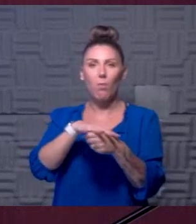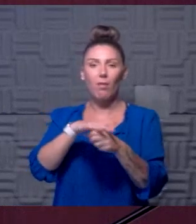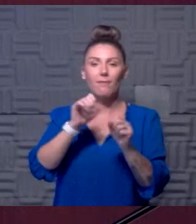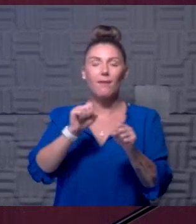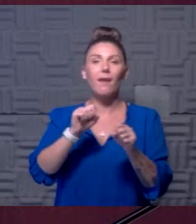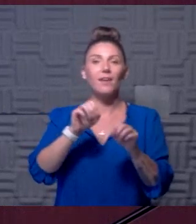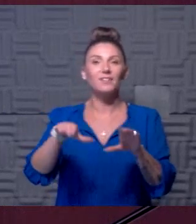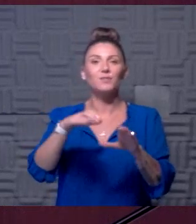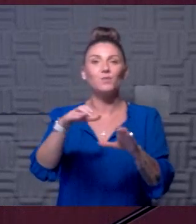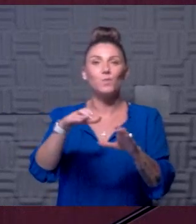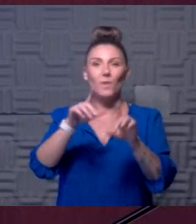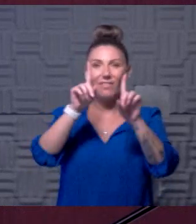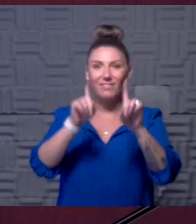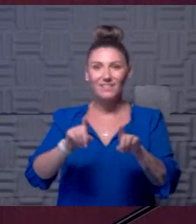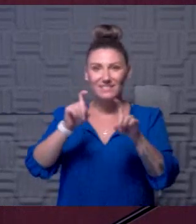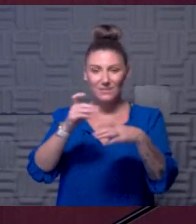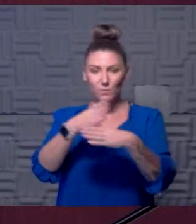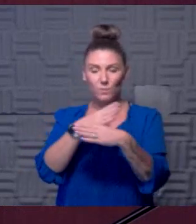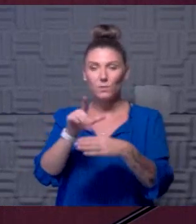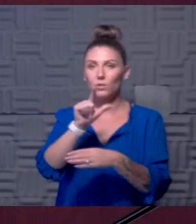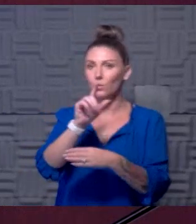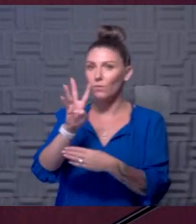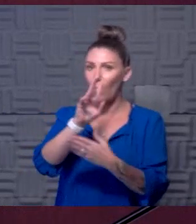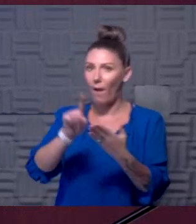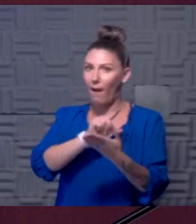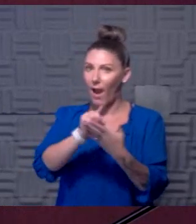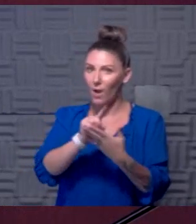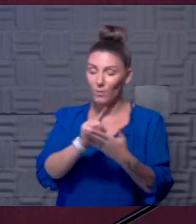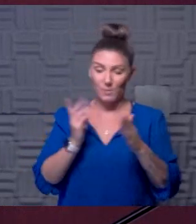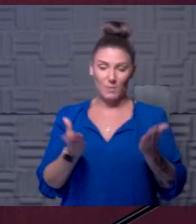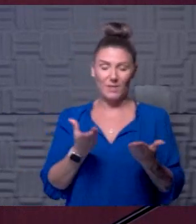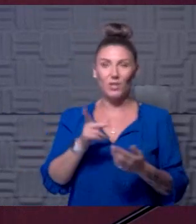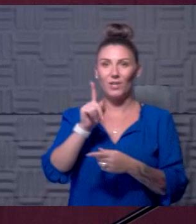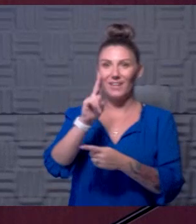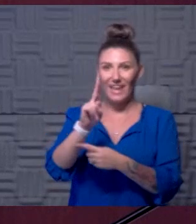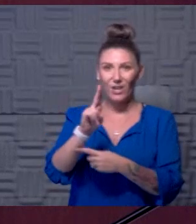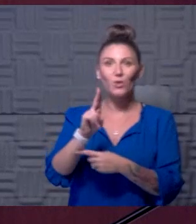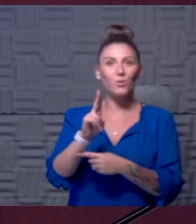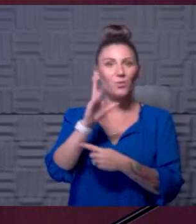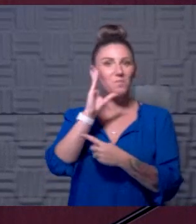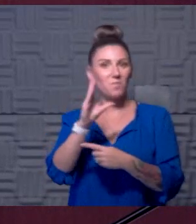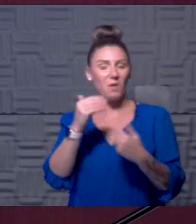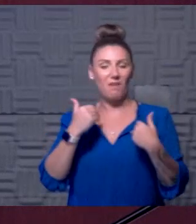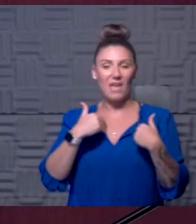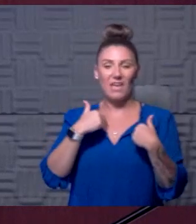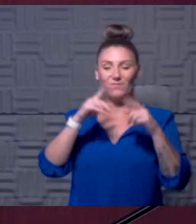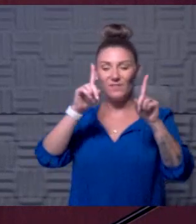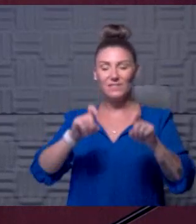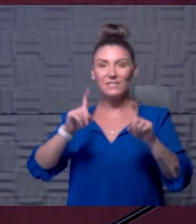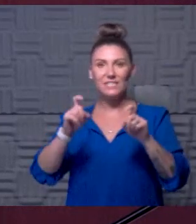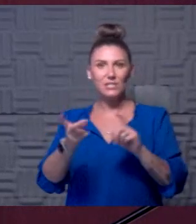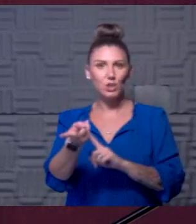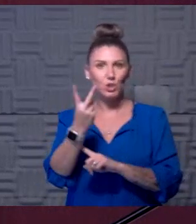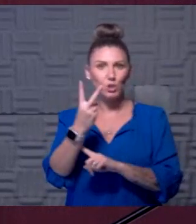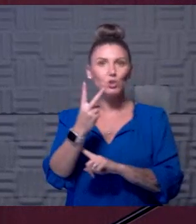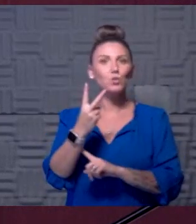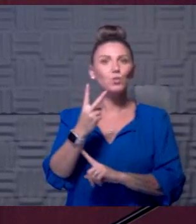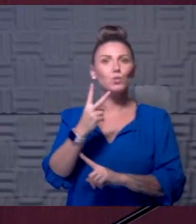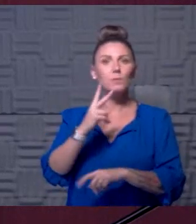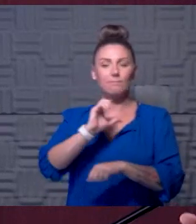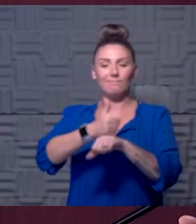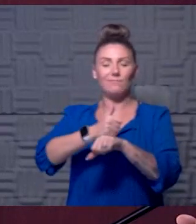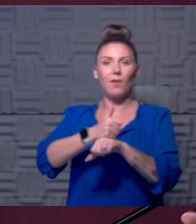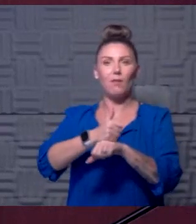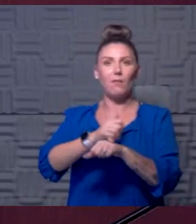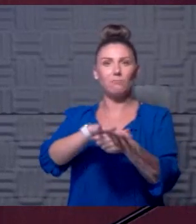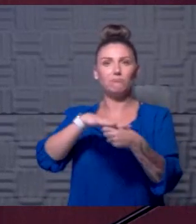run the testing within 24 hours. So of course here at KUMC, we're going to do the testing at our two enrollment sites, and we're